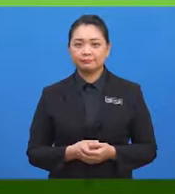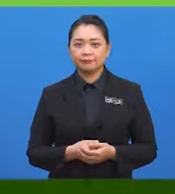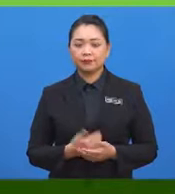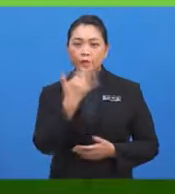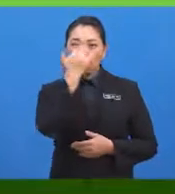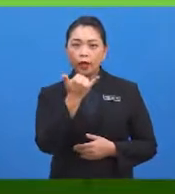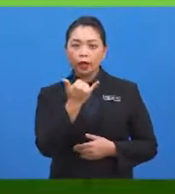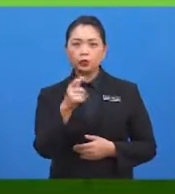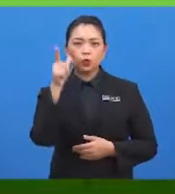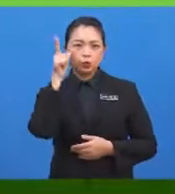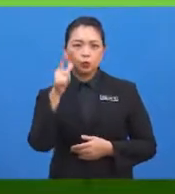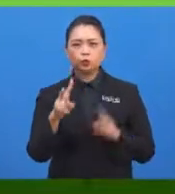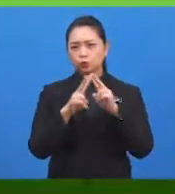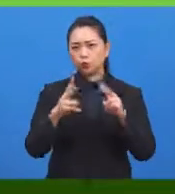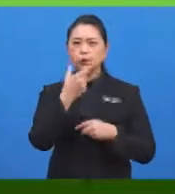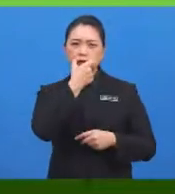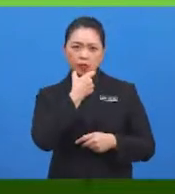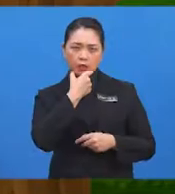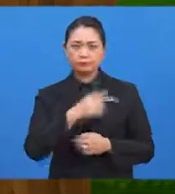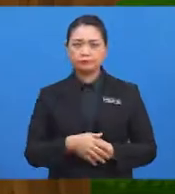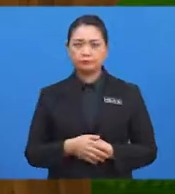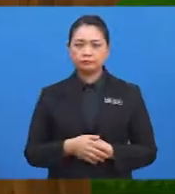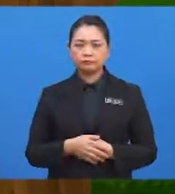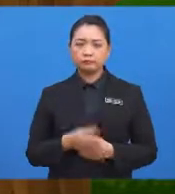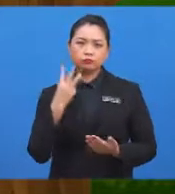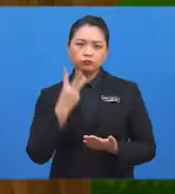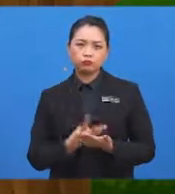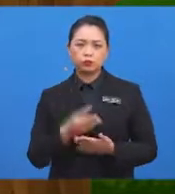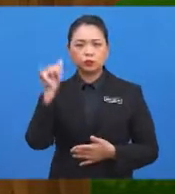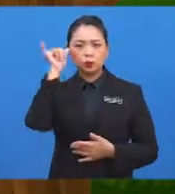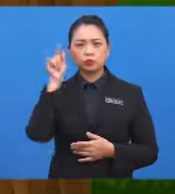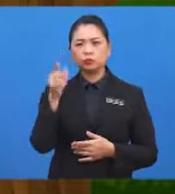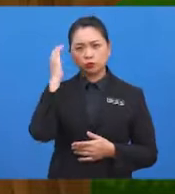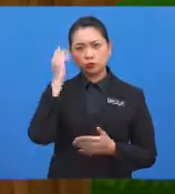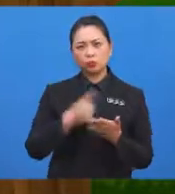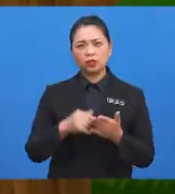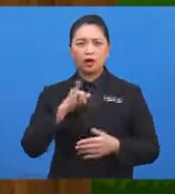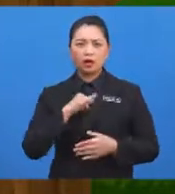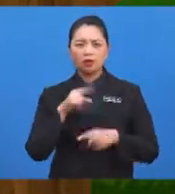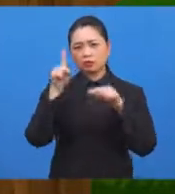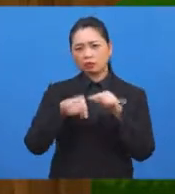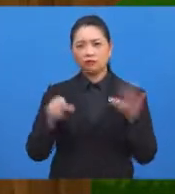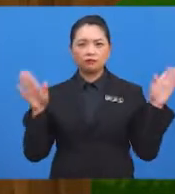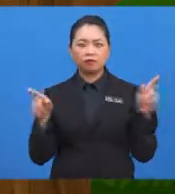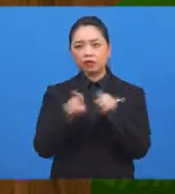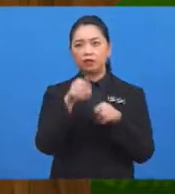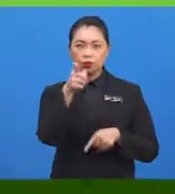Why do you look so sad? Well, Yellow, you know what? I can't fly like